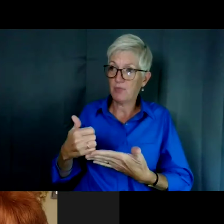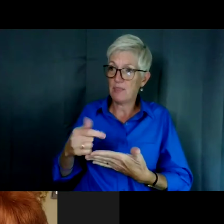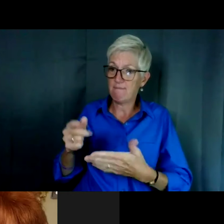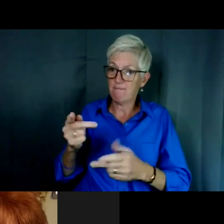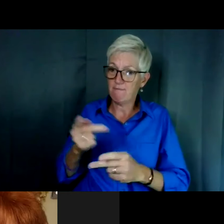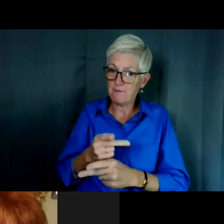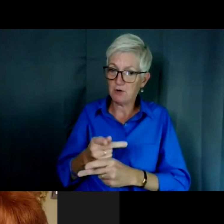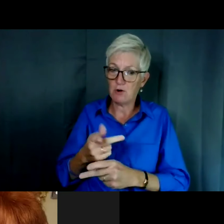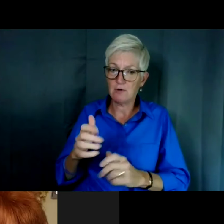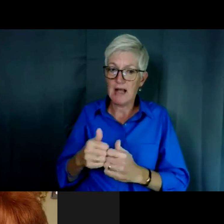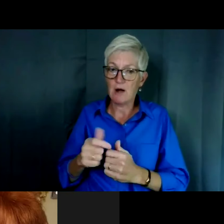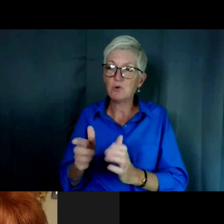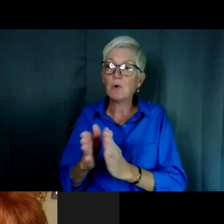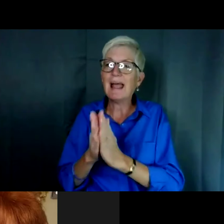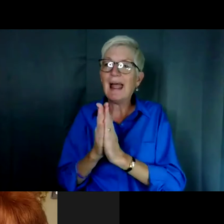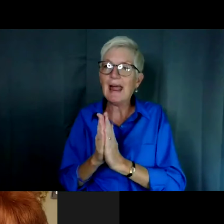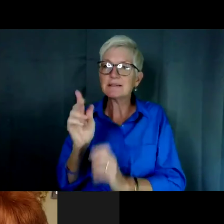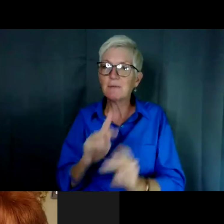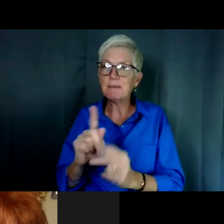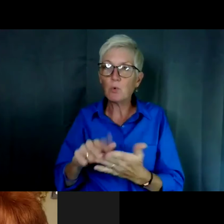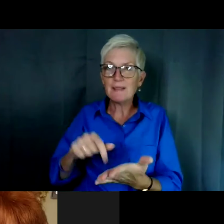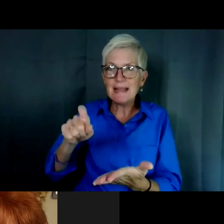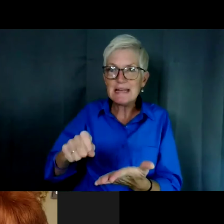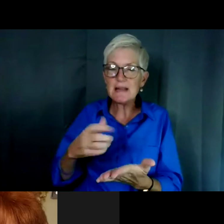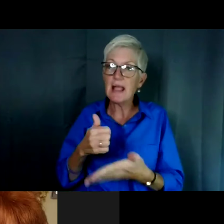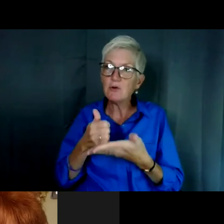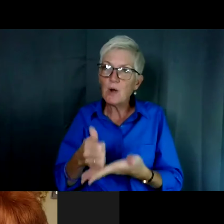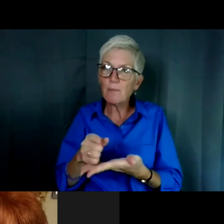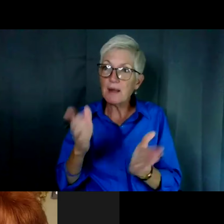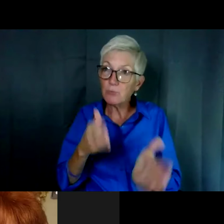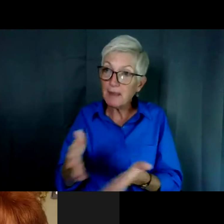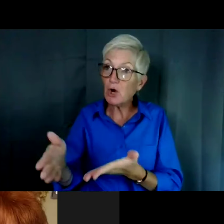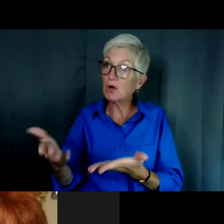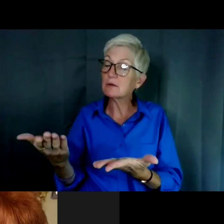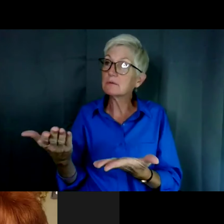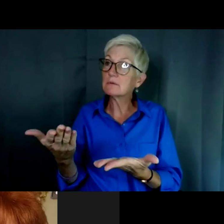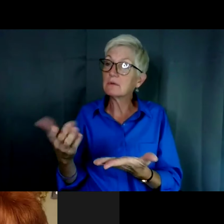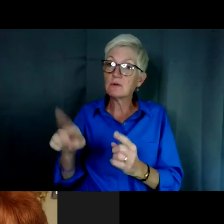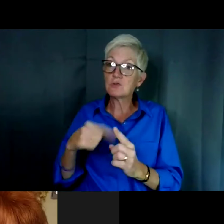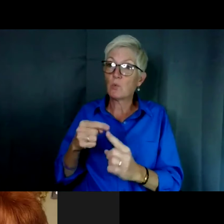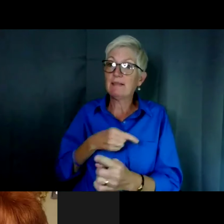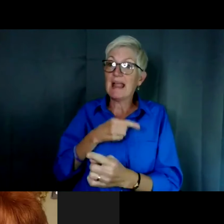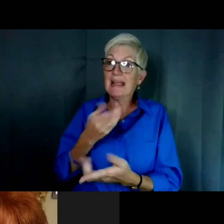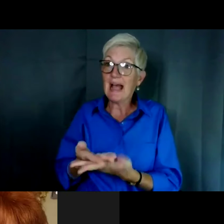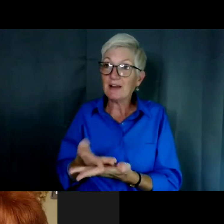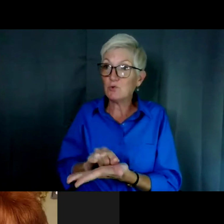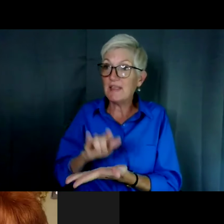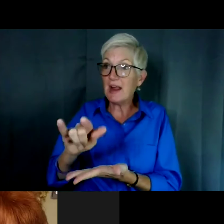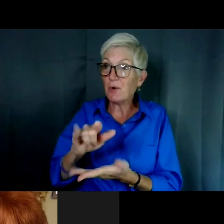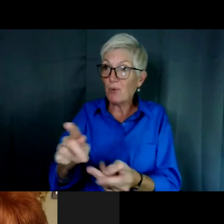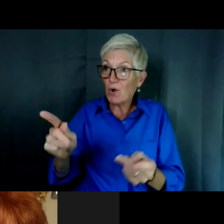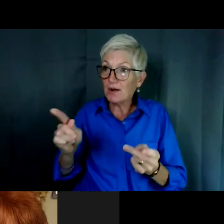ways to ask people what they needed and to help them prepare. So when they got to the airport, they didn't have